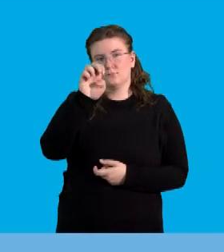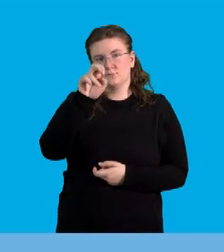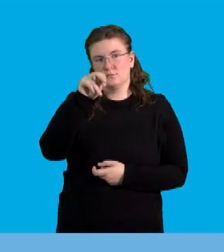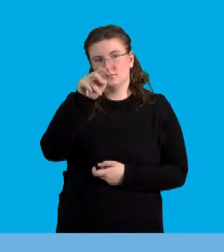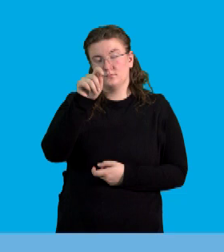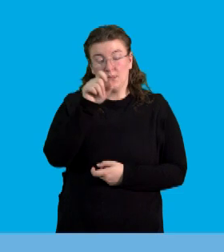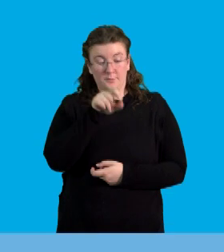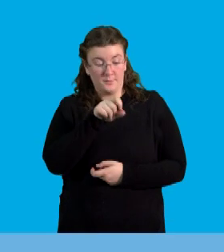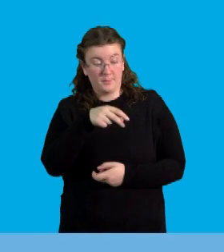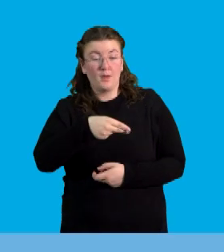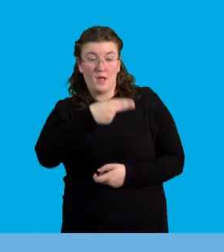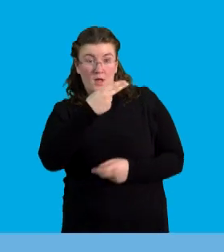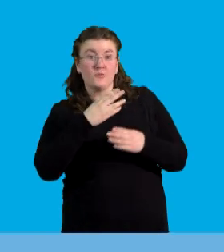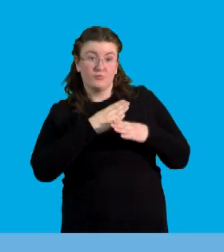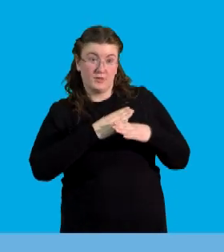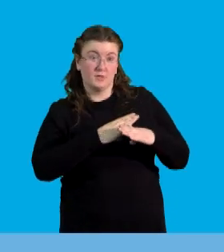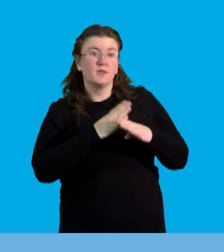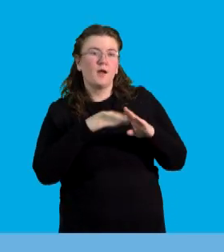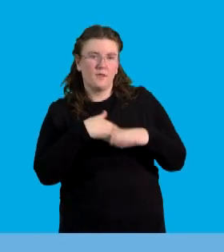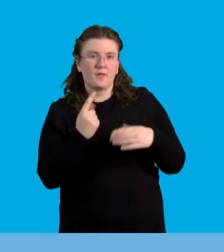and heat